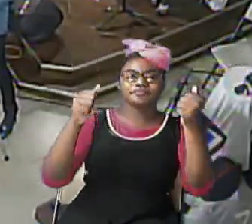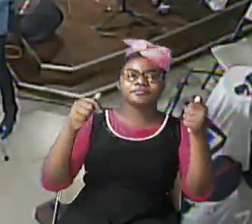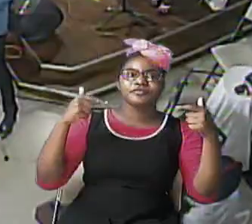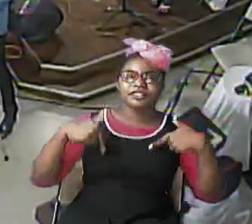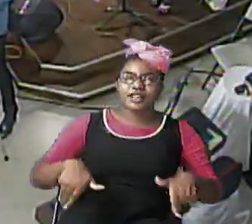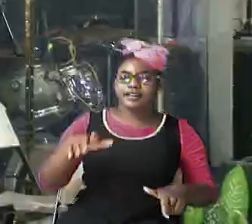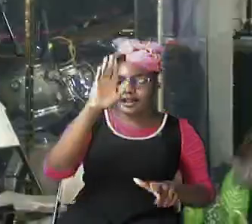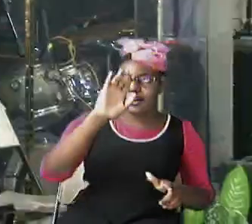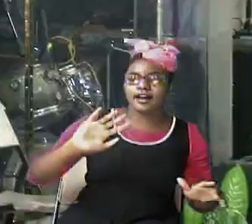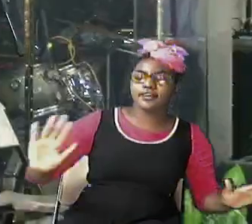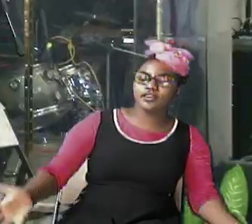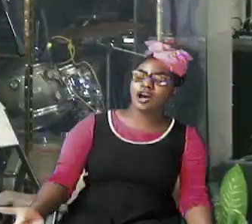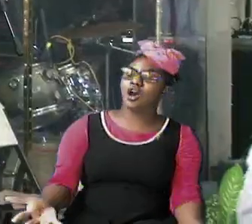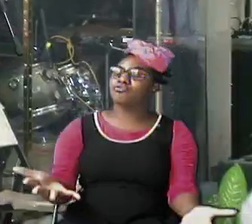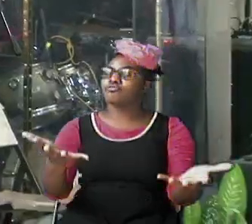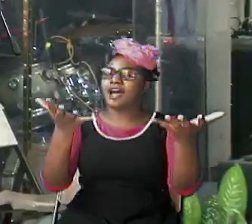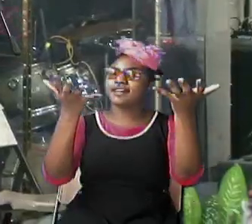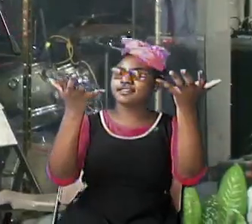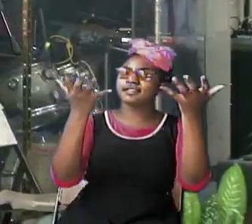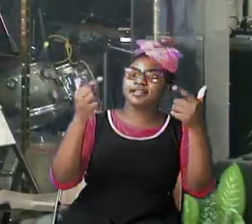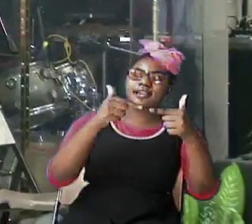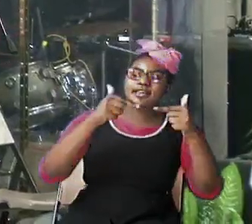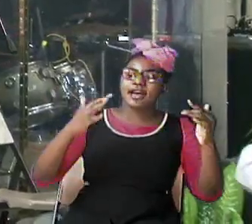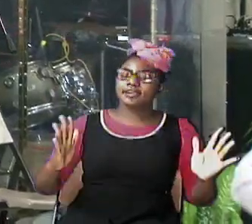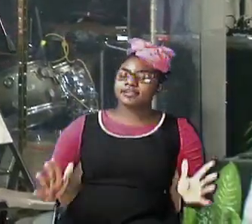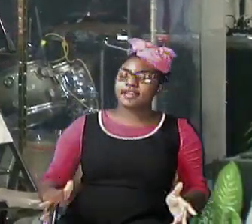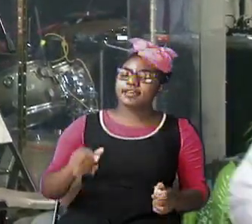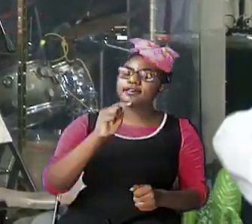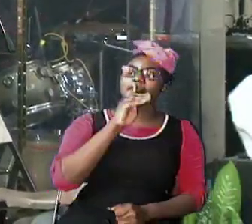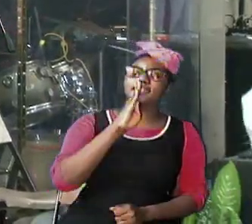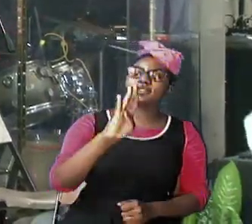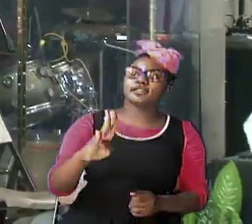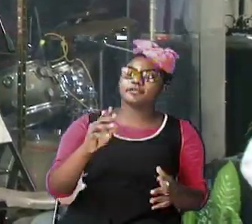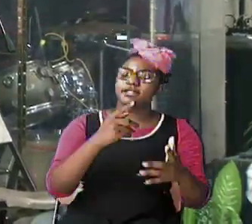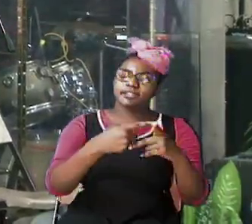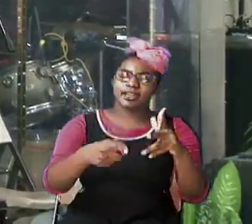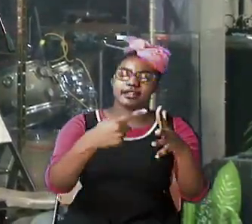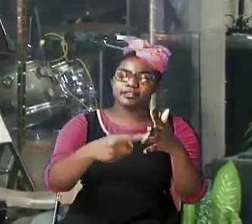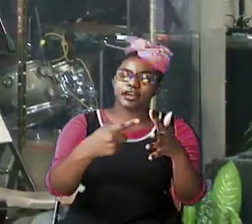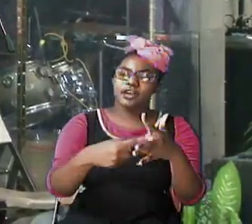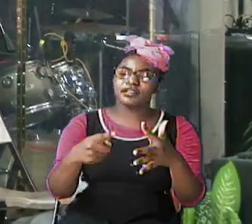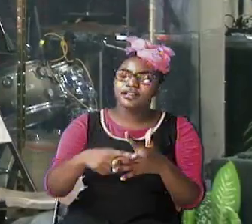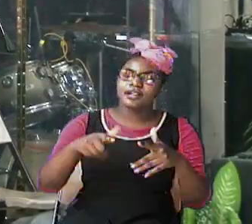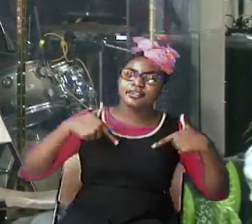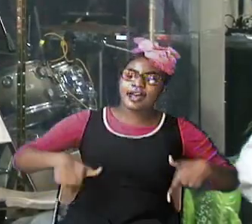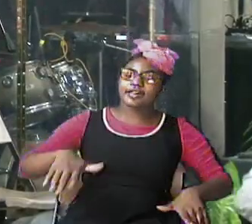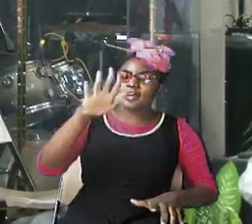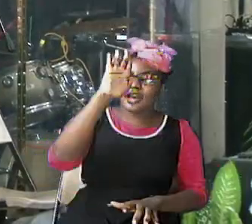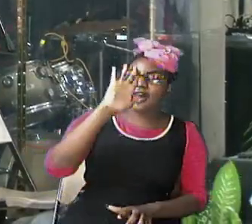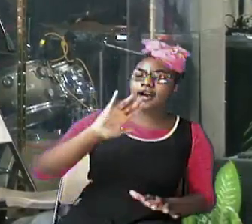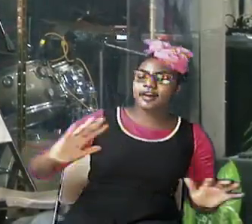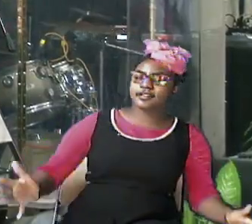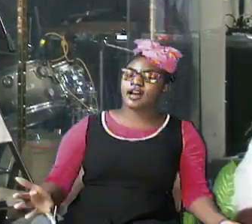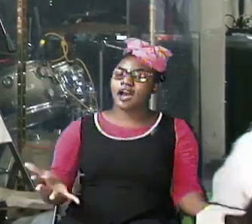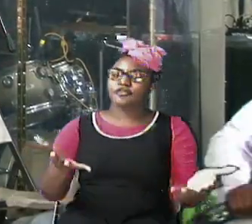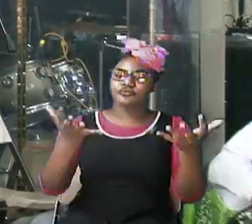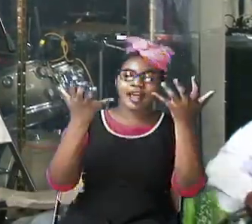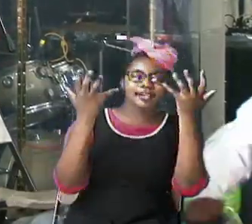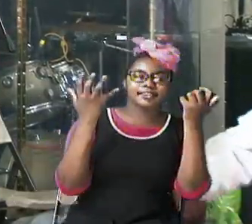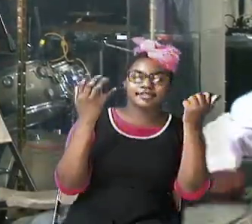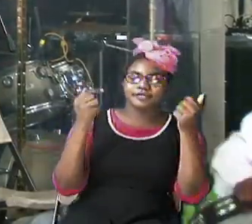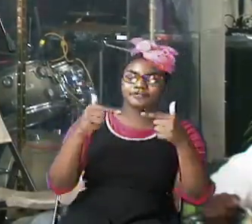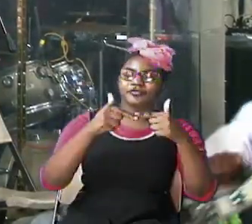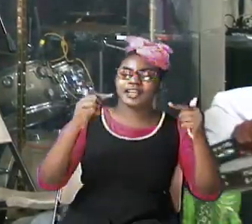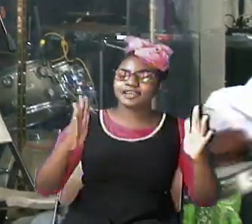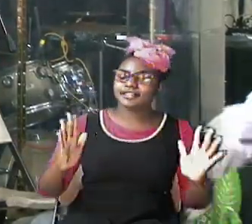Let God. Let God. Let God. Oh yes. And His enemies be scattered. Let God